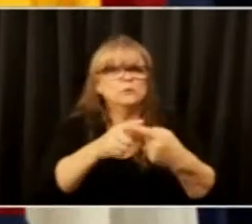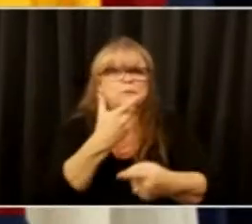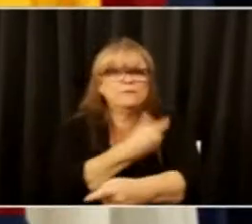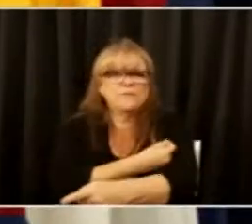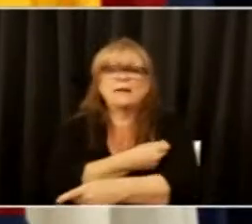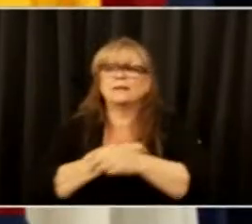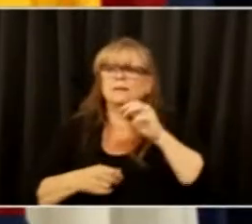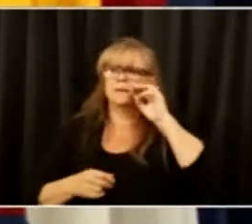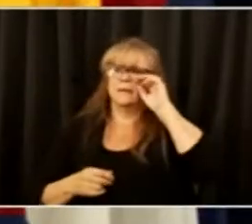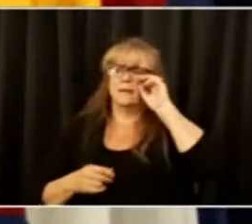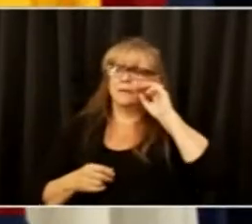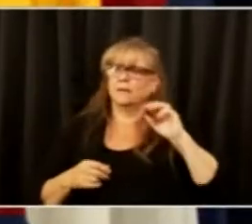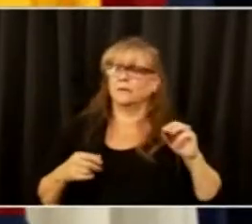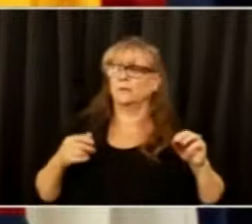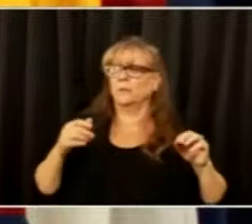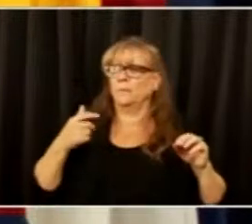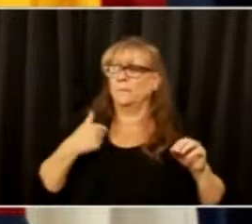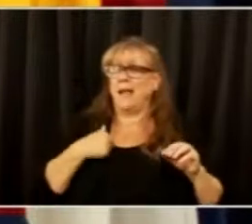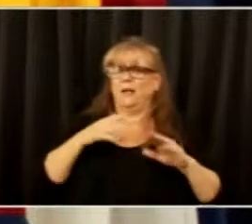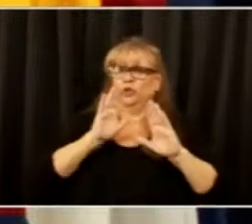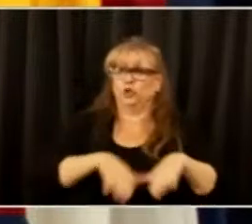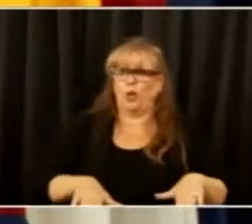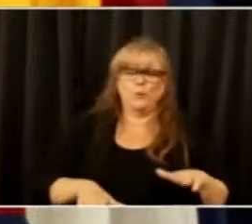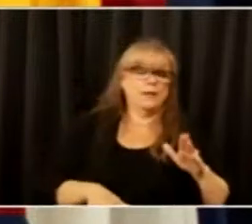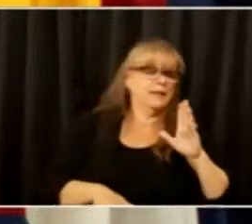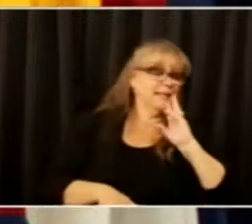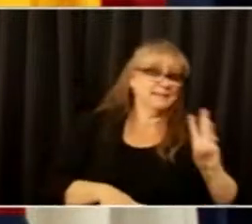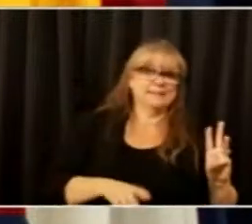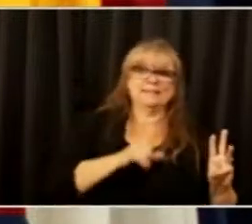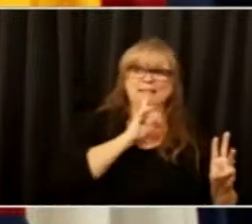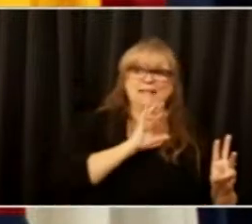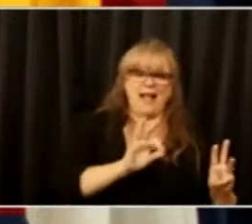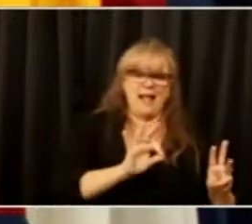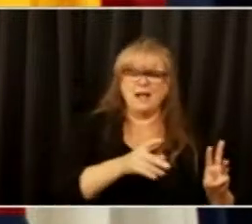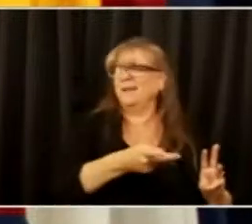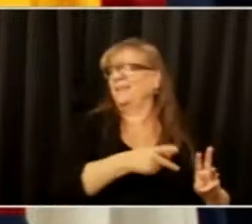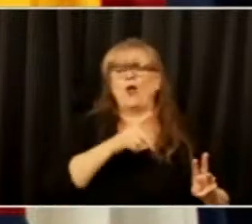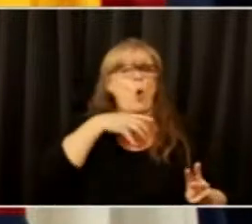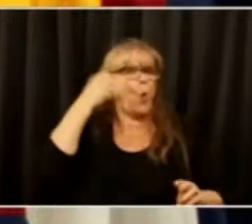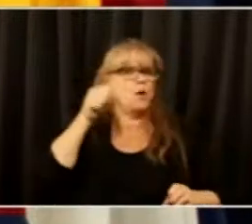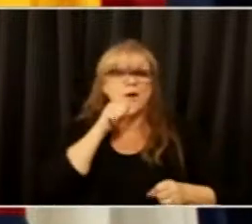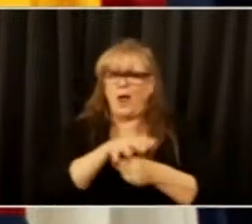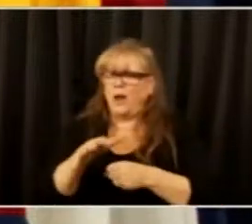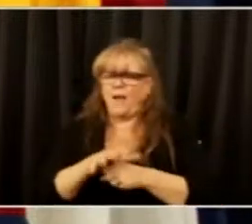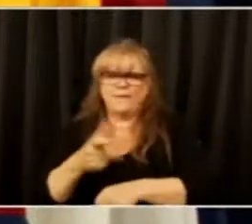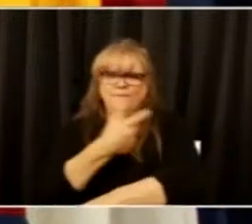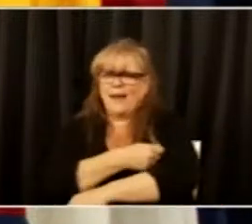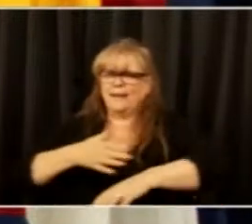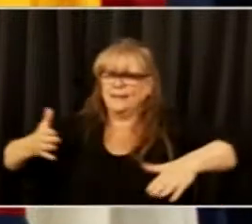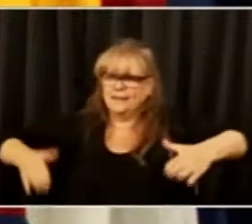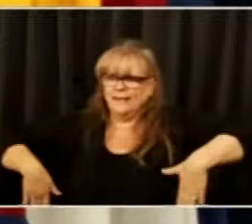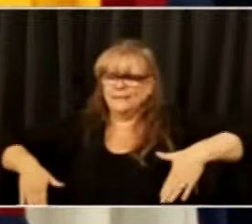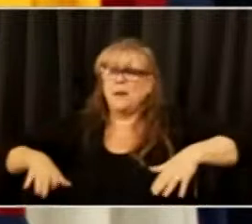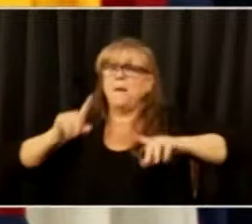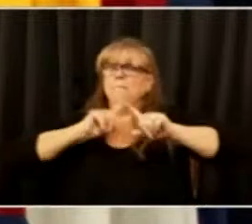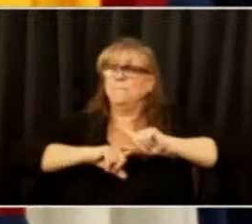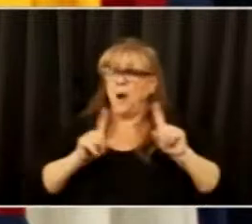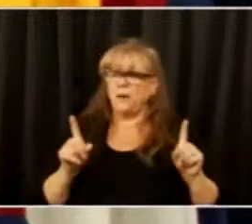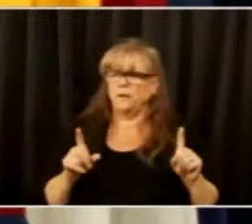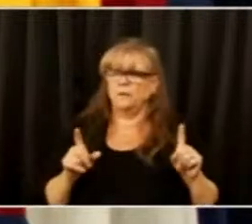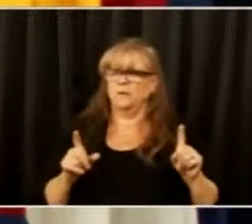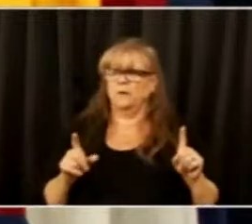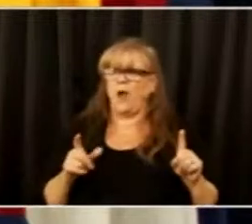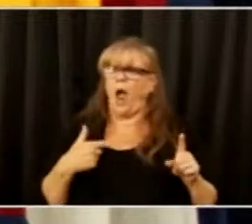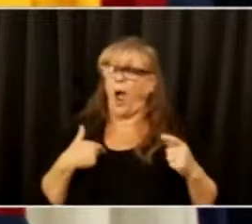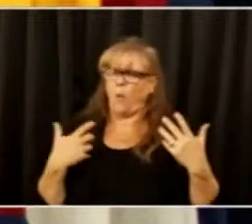they were, I get them vaccinated as quickly as possible, especially with all the information that I've seen. To talk more about what the vaccine means for